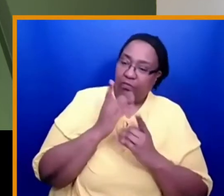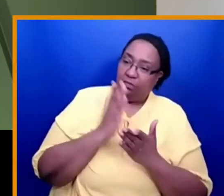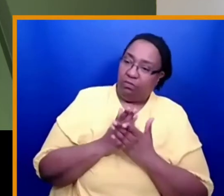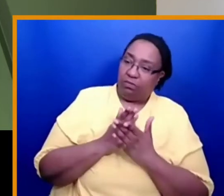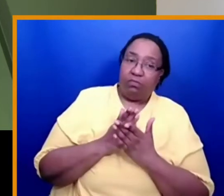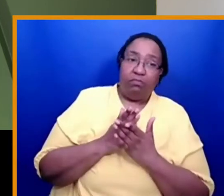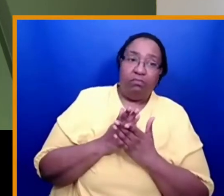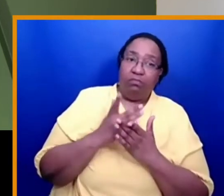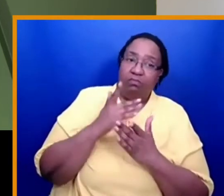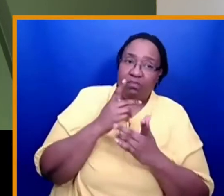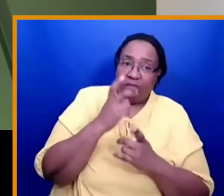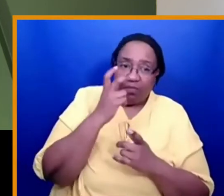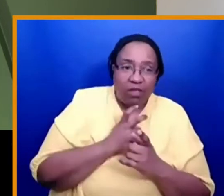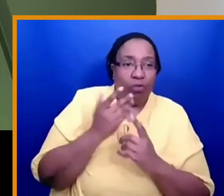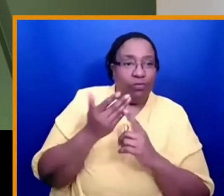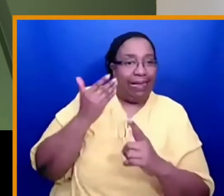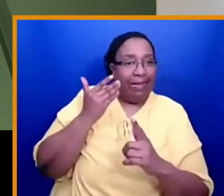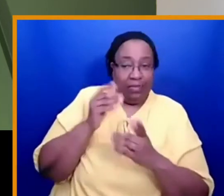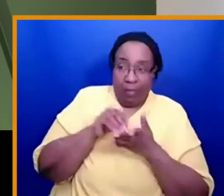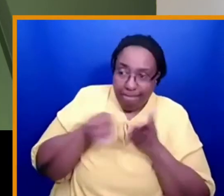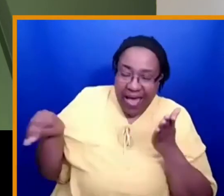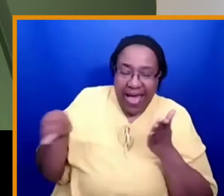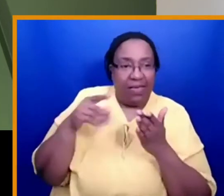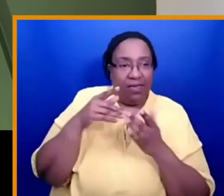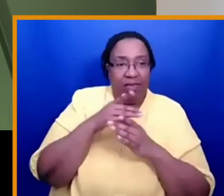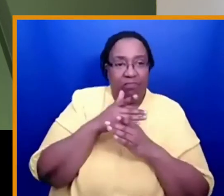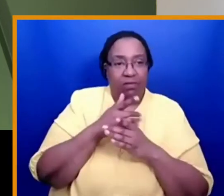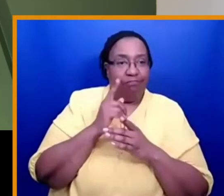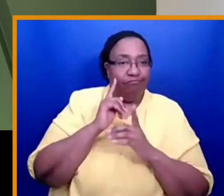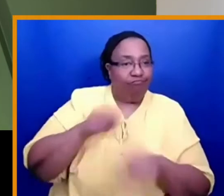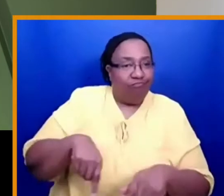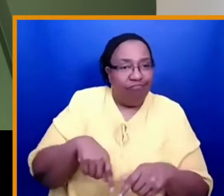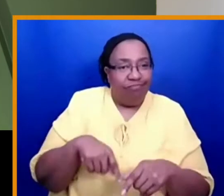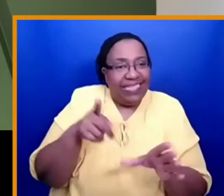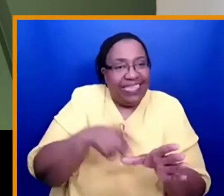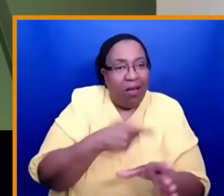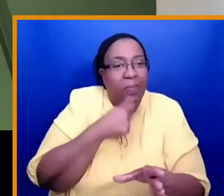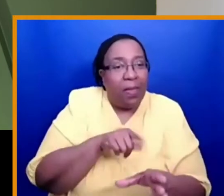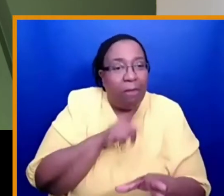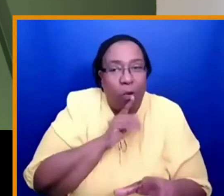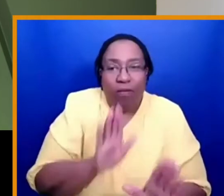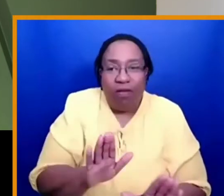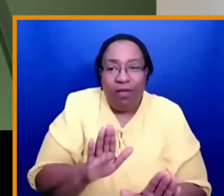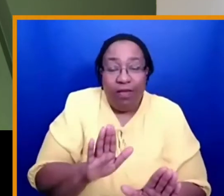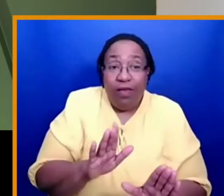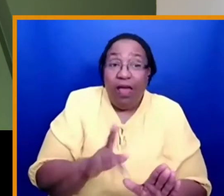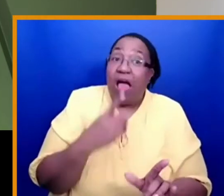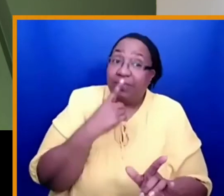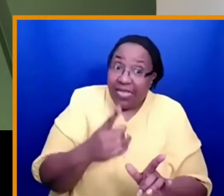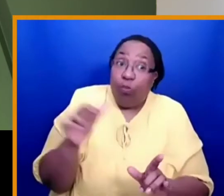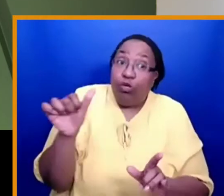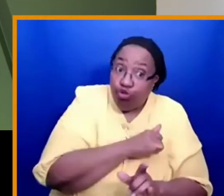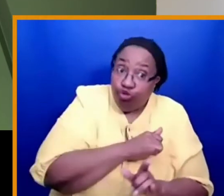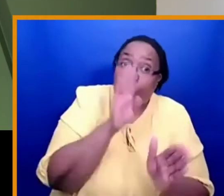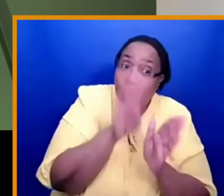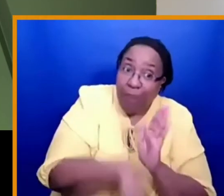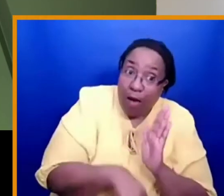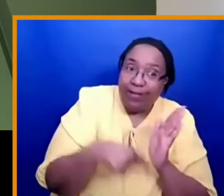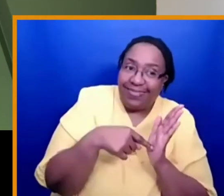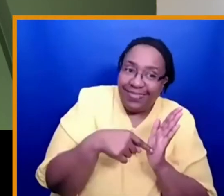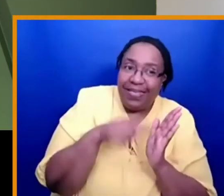intergenerational unfairness. So I'm definitely not saying that we shouldn't pass this. I'm saying that when we move